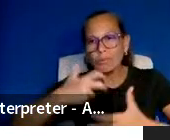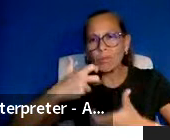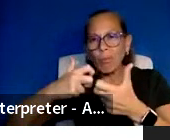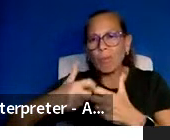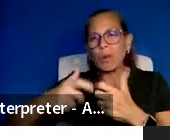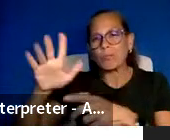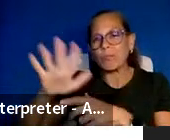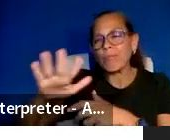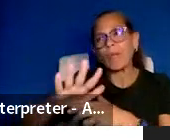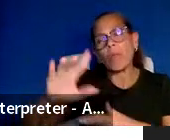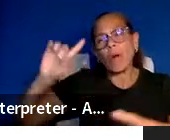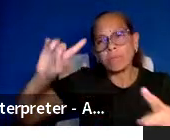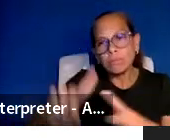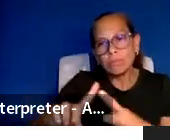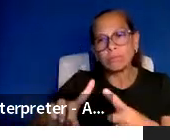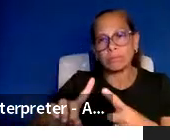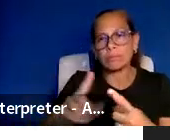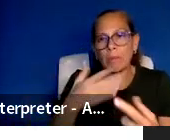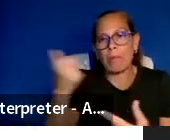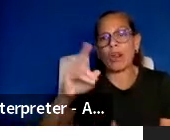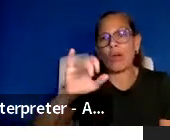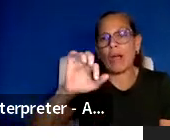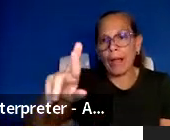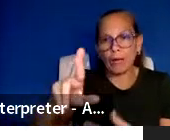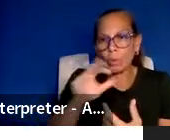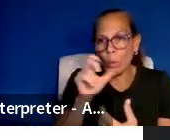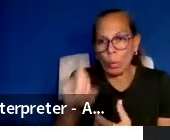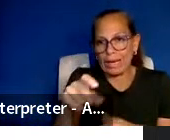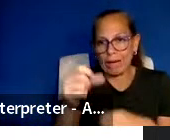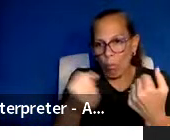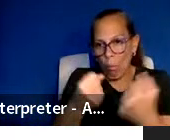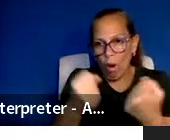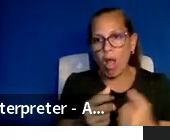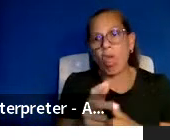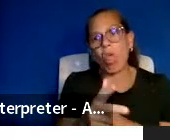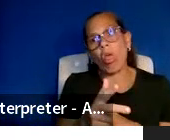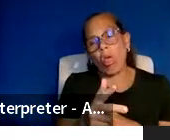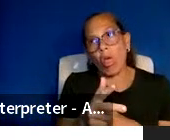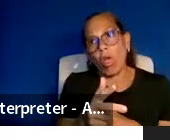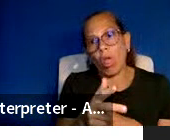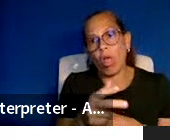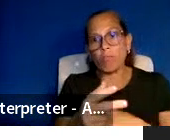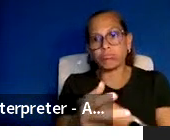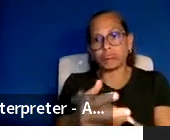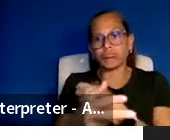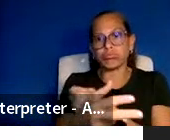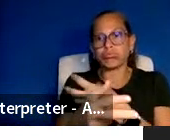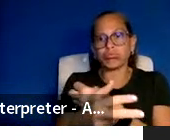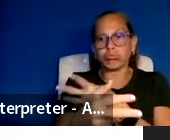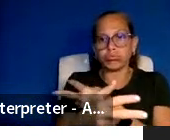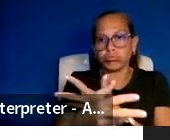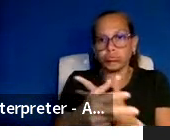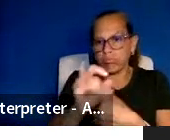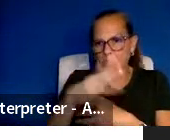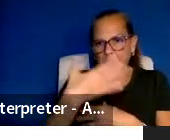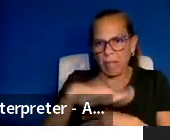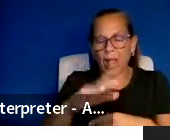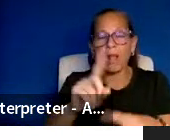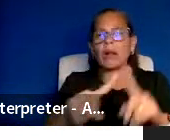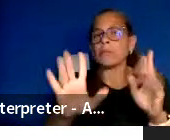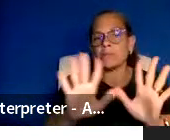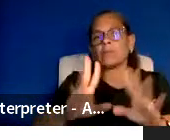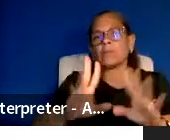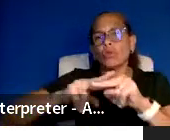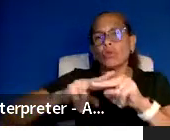Bronx, and this is going to help improve that by getting folks out of cars and idling and into trains. Those reverse commuting opportunities we've all spoken